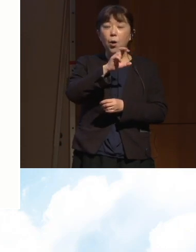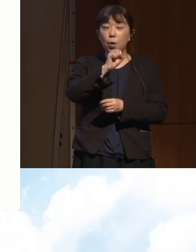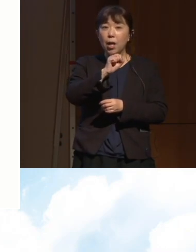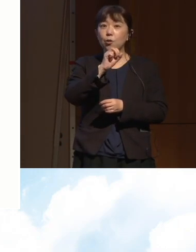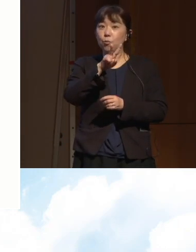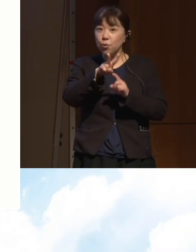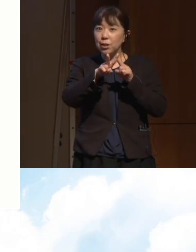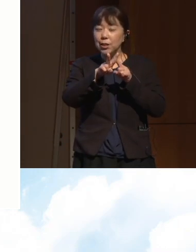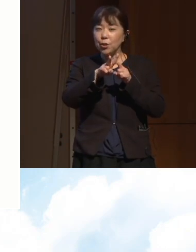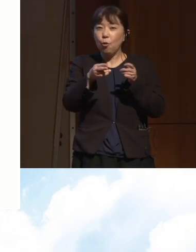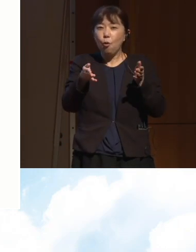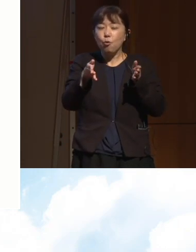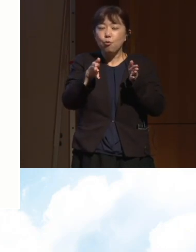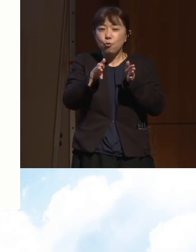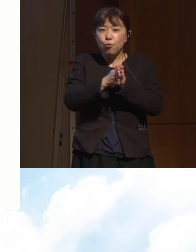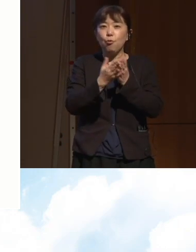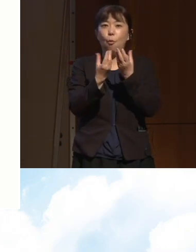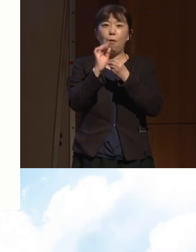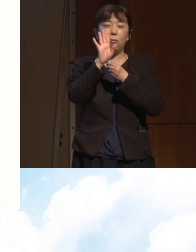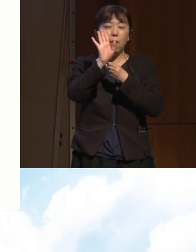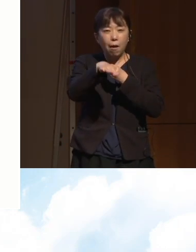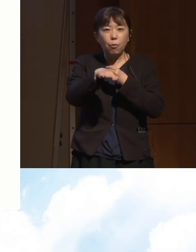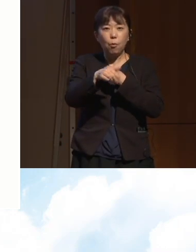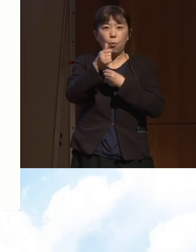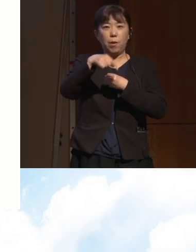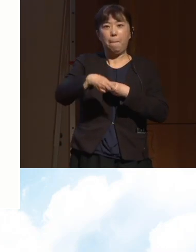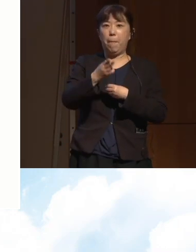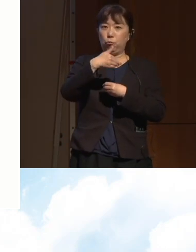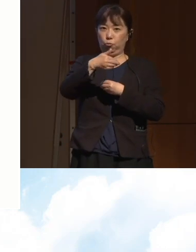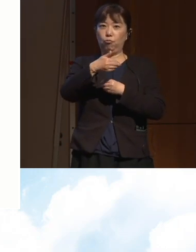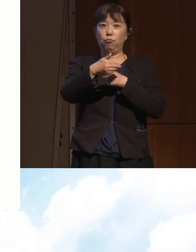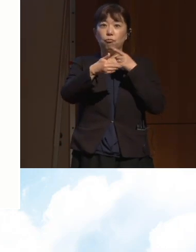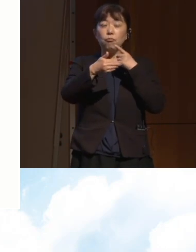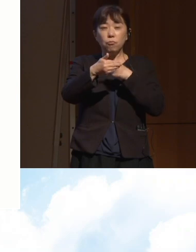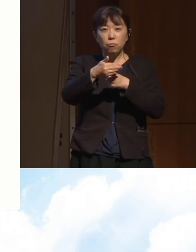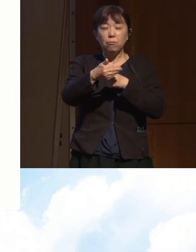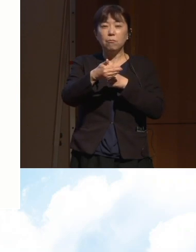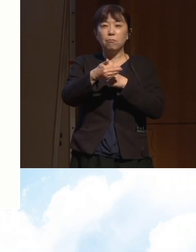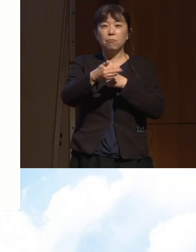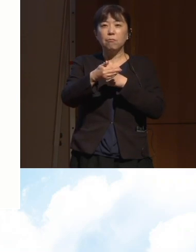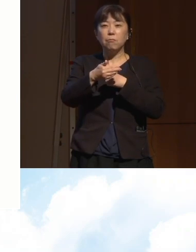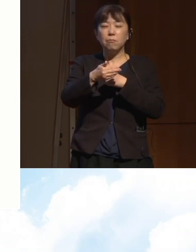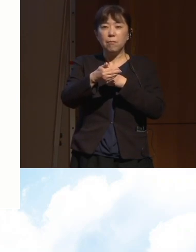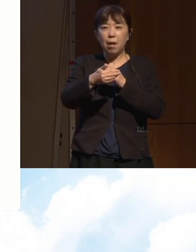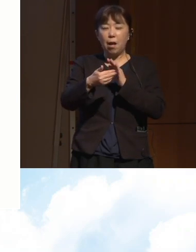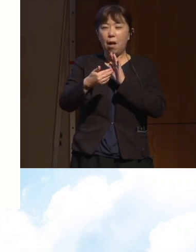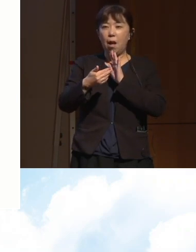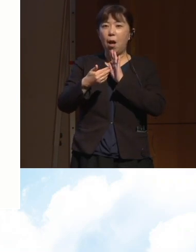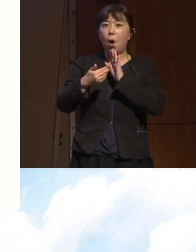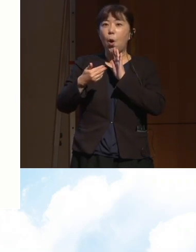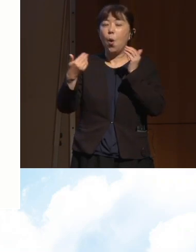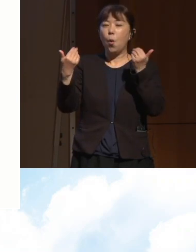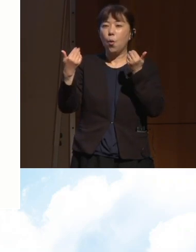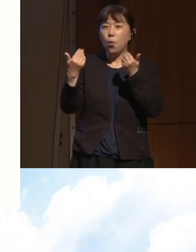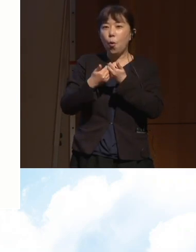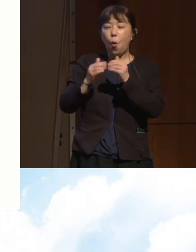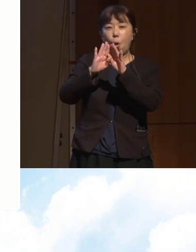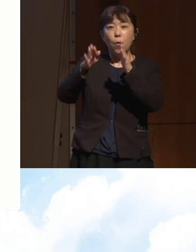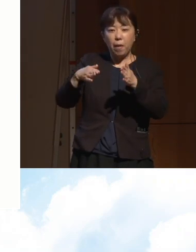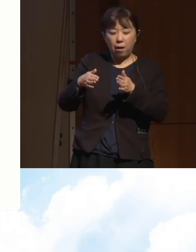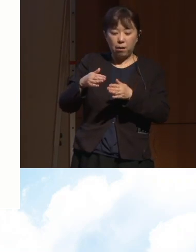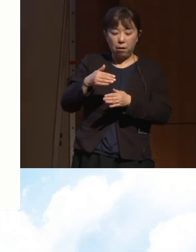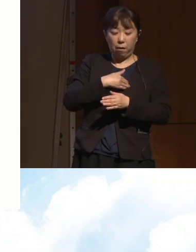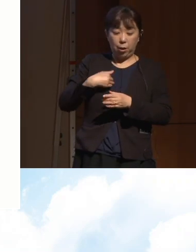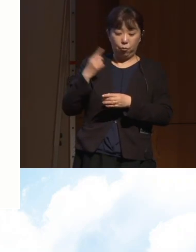makes the immune response make antibodies against the tip of that protein that I'm showing here in the blue, green, and purple. Those antibodies